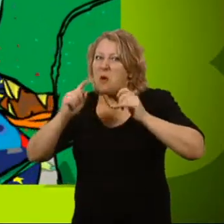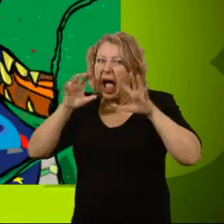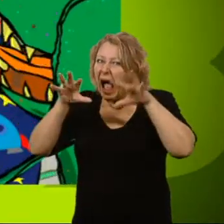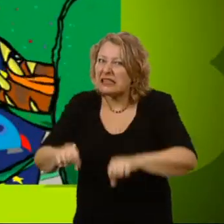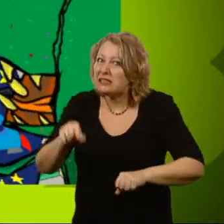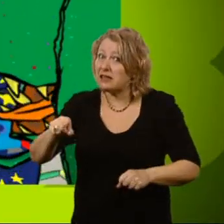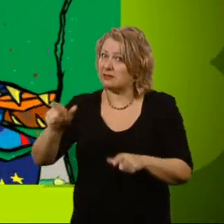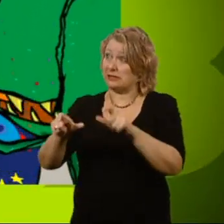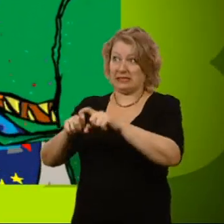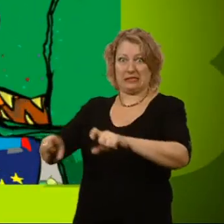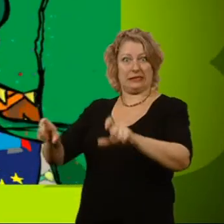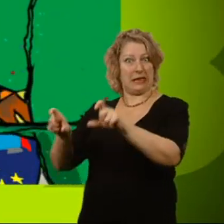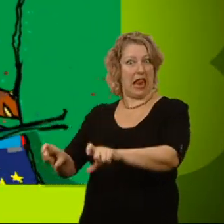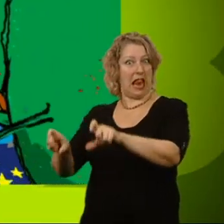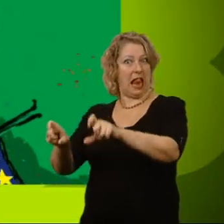you lie here very still.